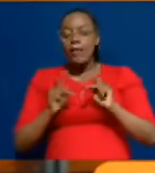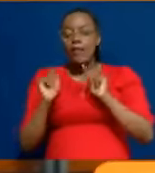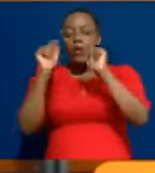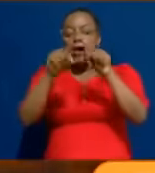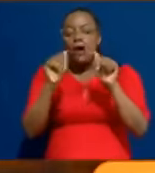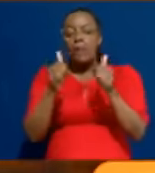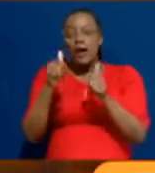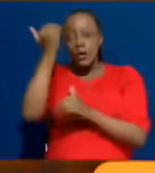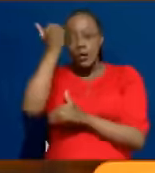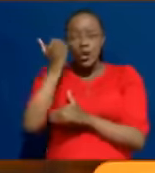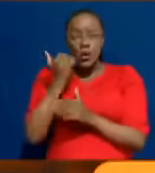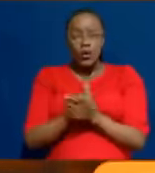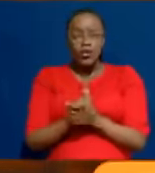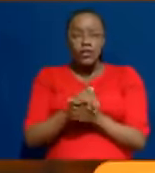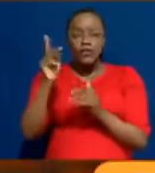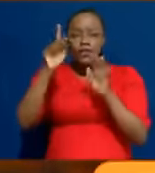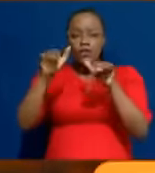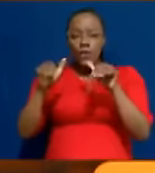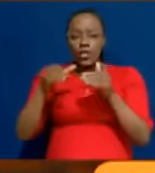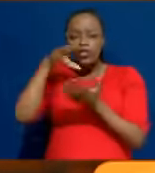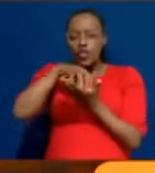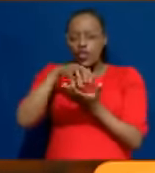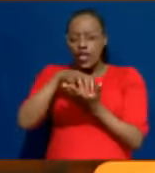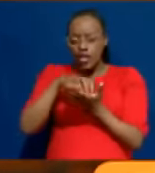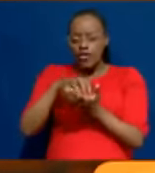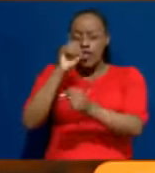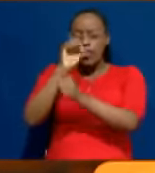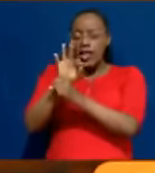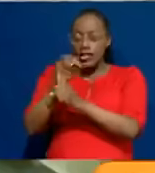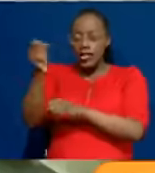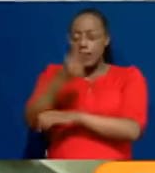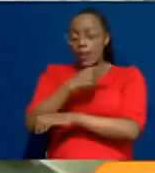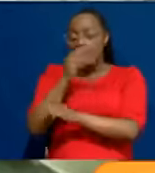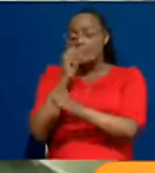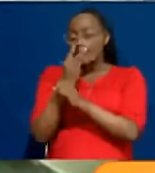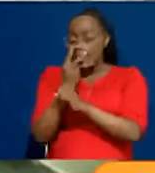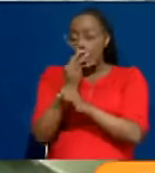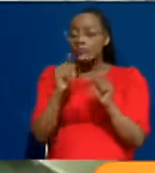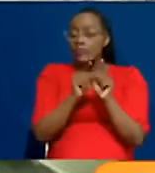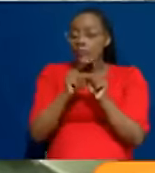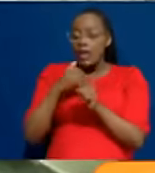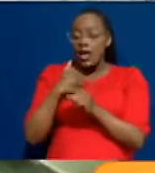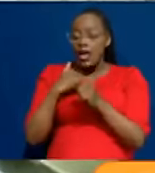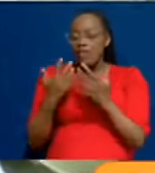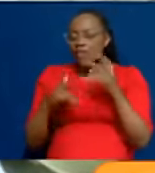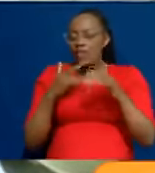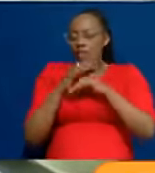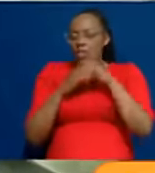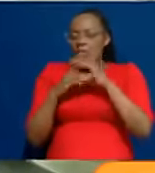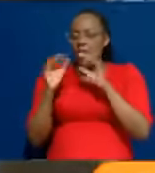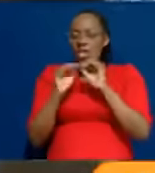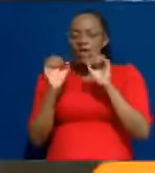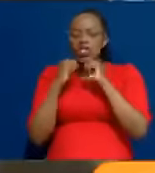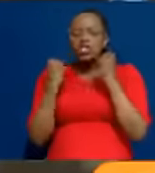court today. As Kenyans wait for the case to be heard on 13th December this year, loud murmurs of discontent dominated